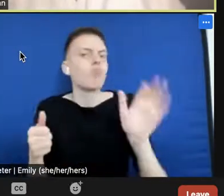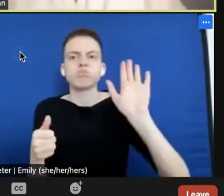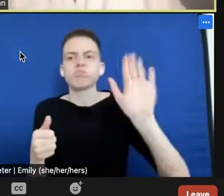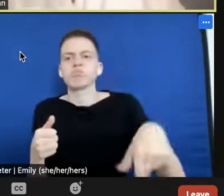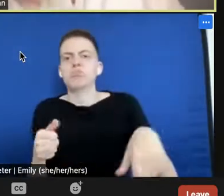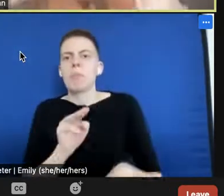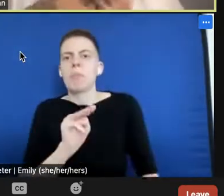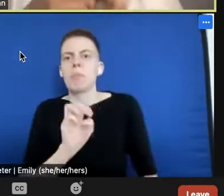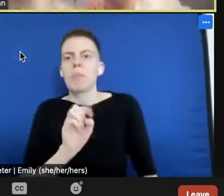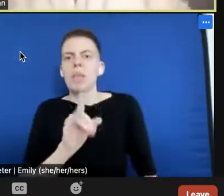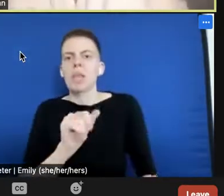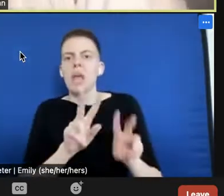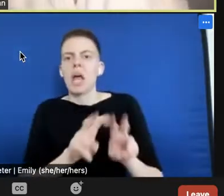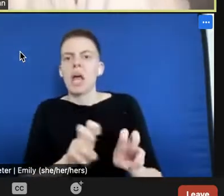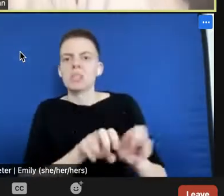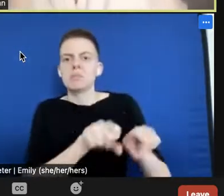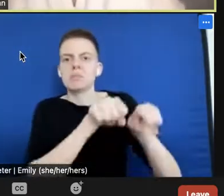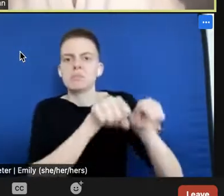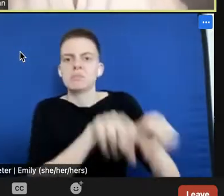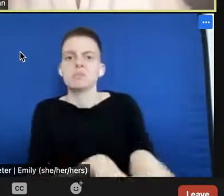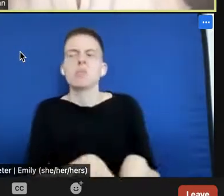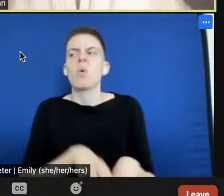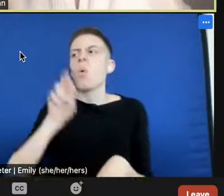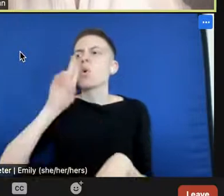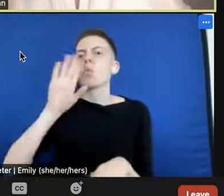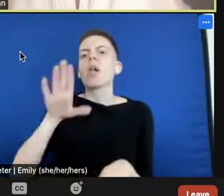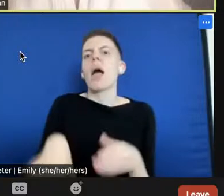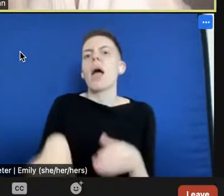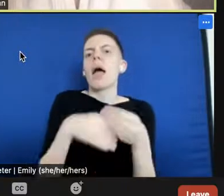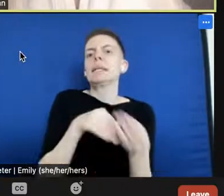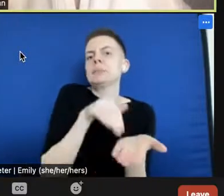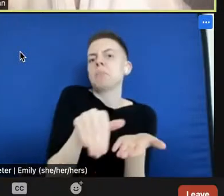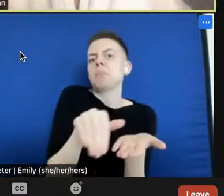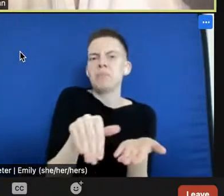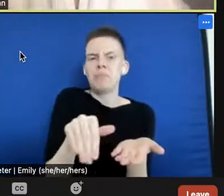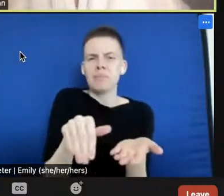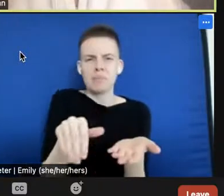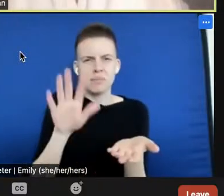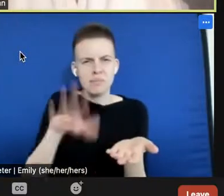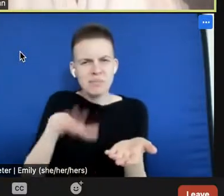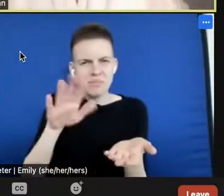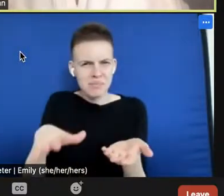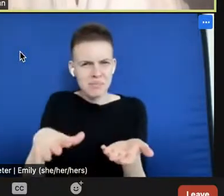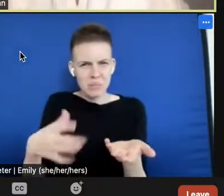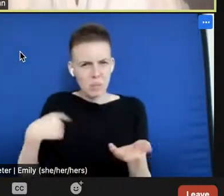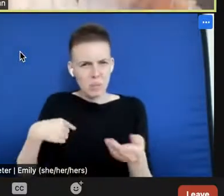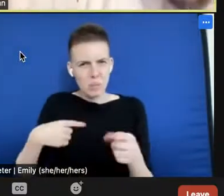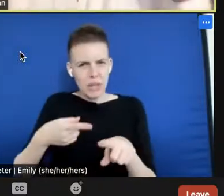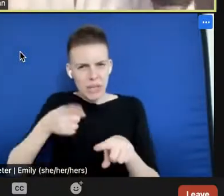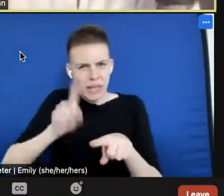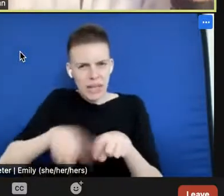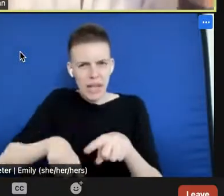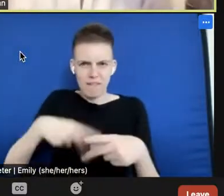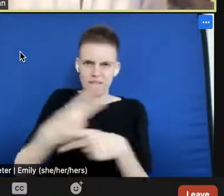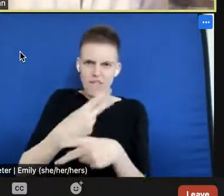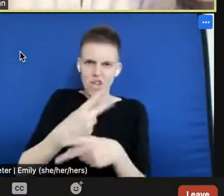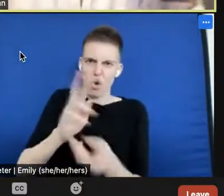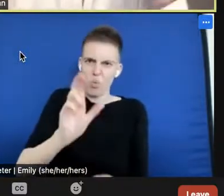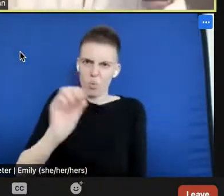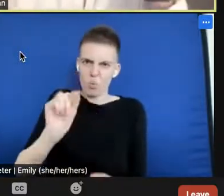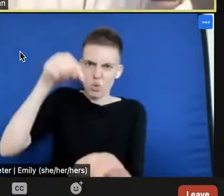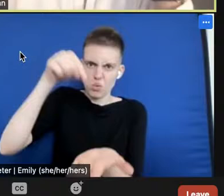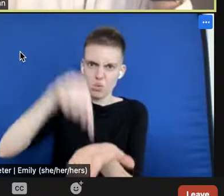I'm just going to put some kind of exception on the, but why? Why can't we get at this problem based on the very